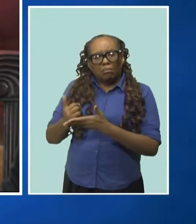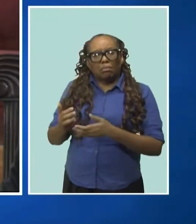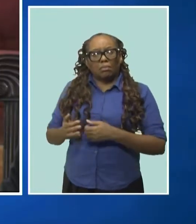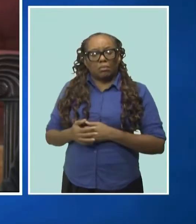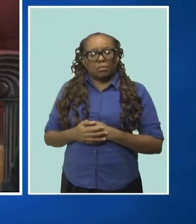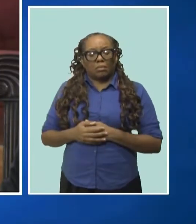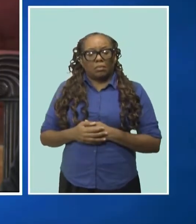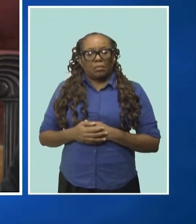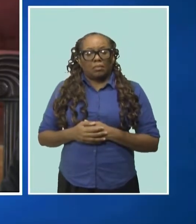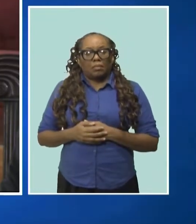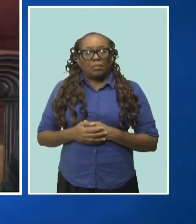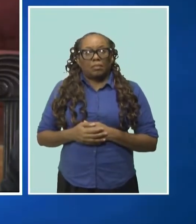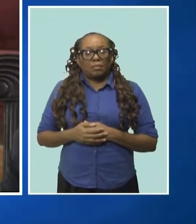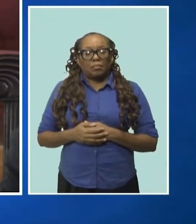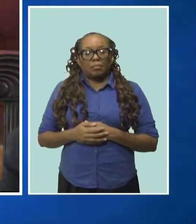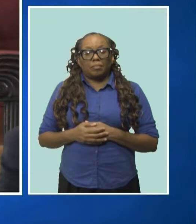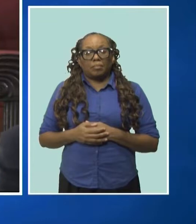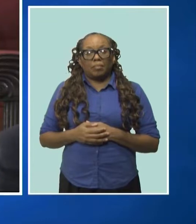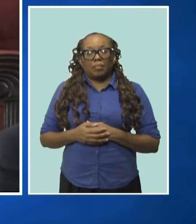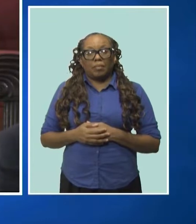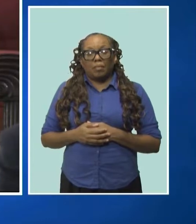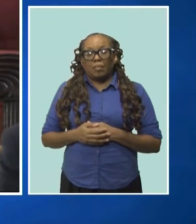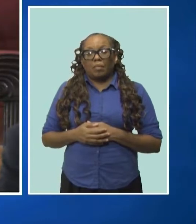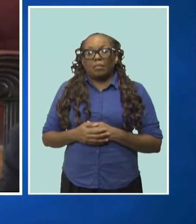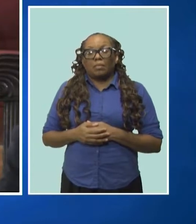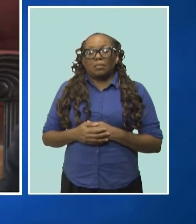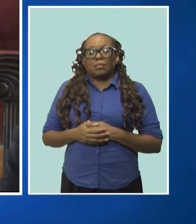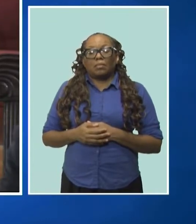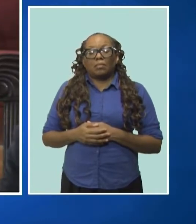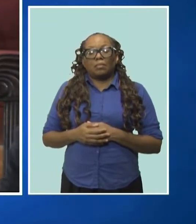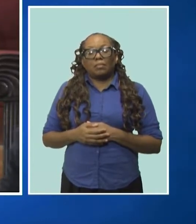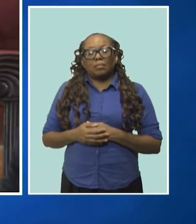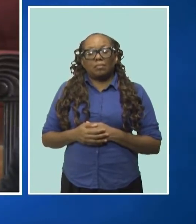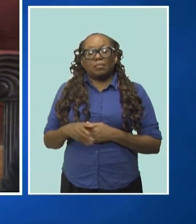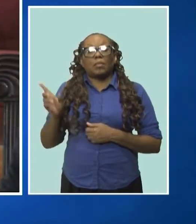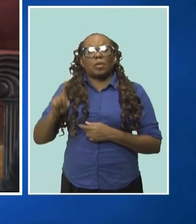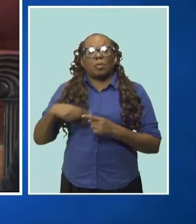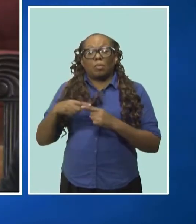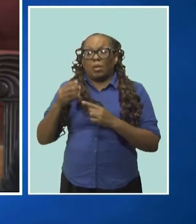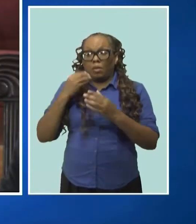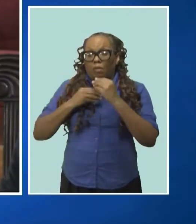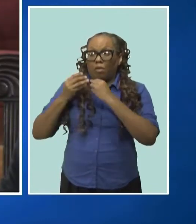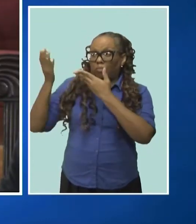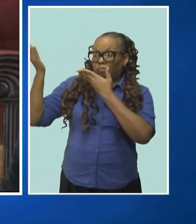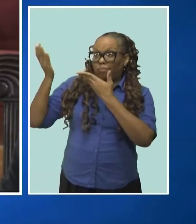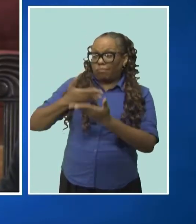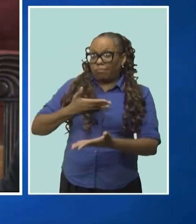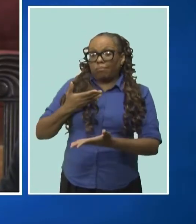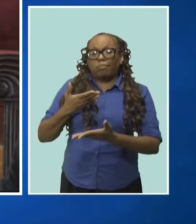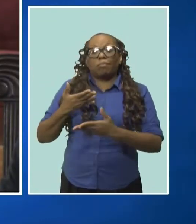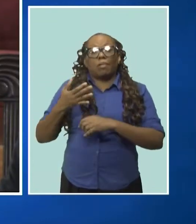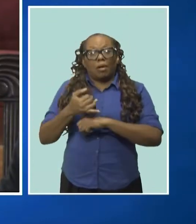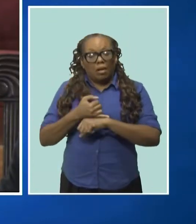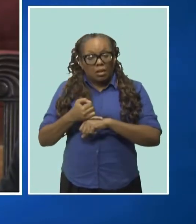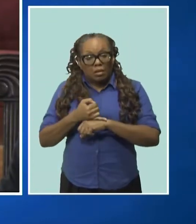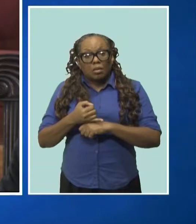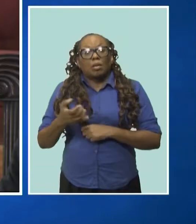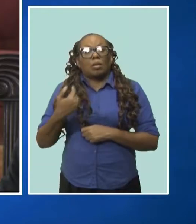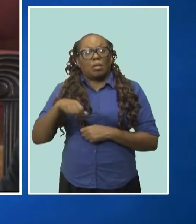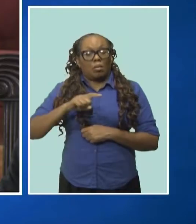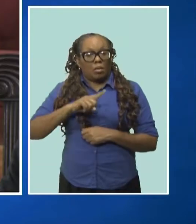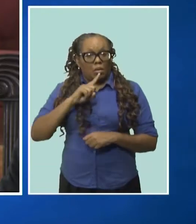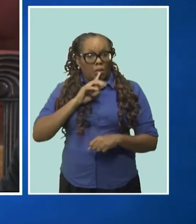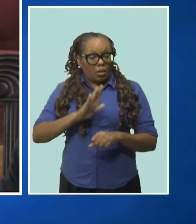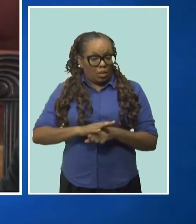as the food item lands at the government, lands at our borders, that is where this government has given the